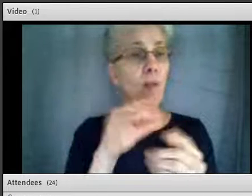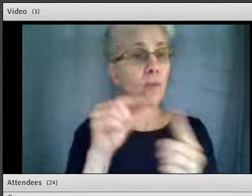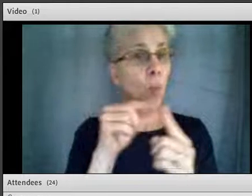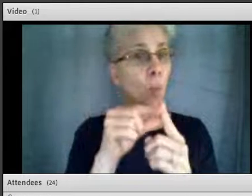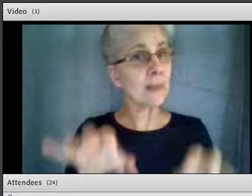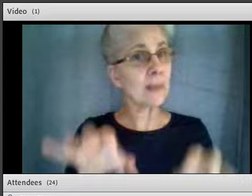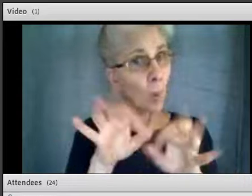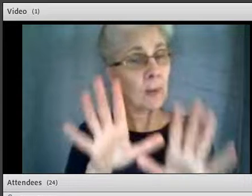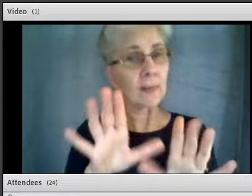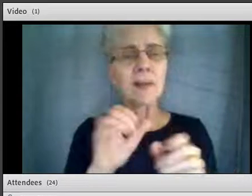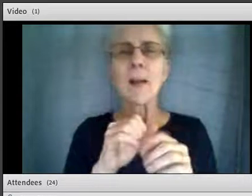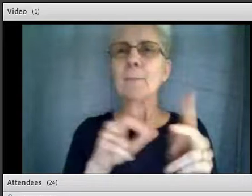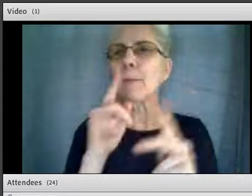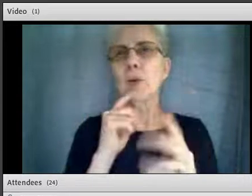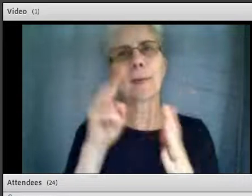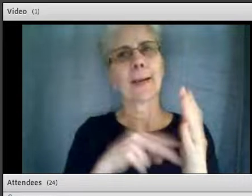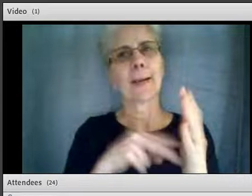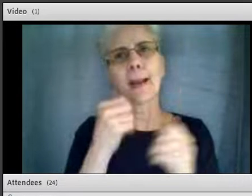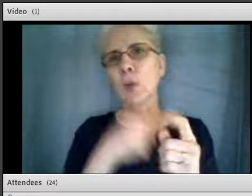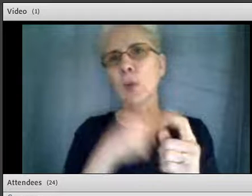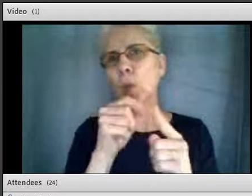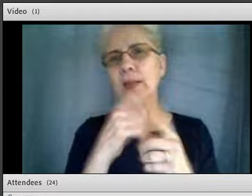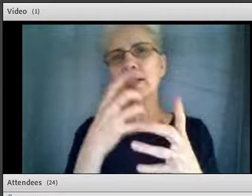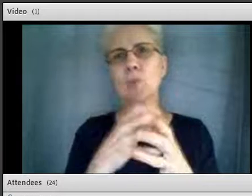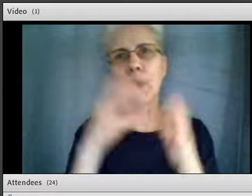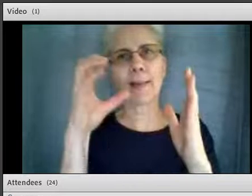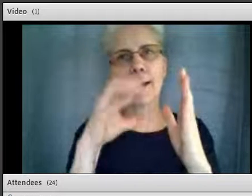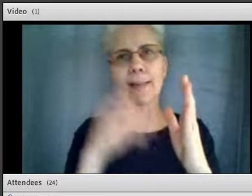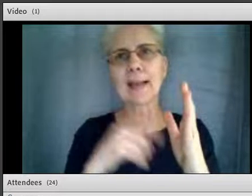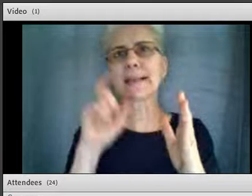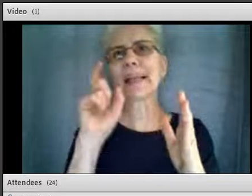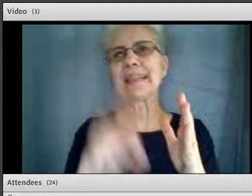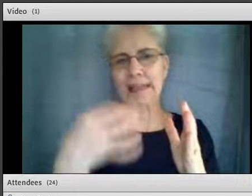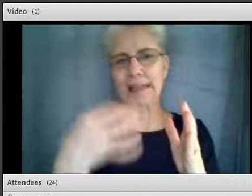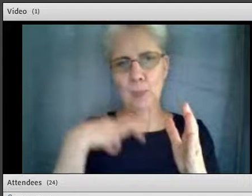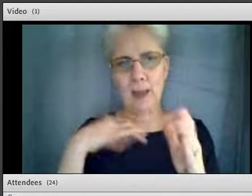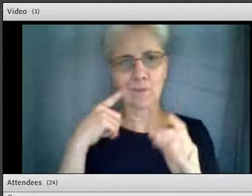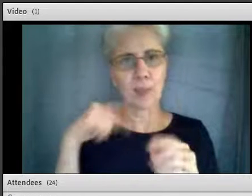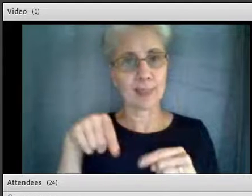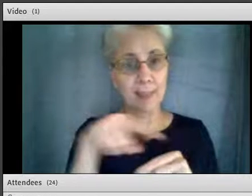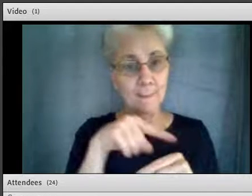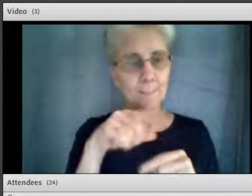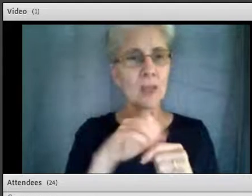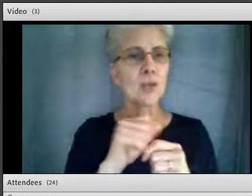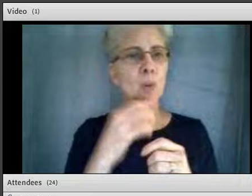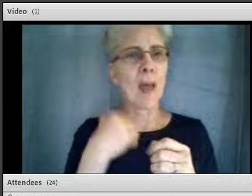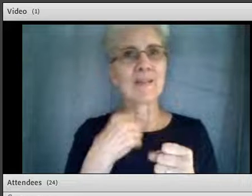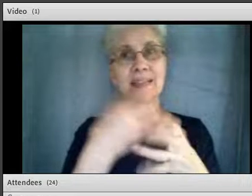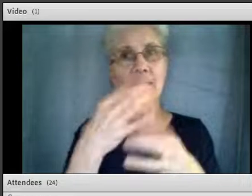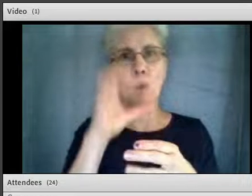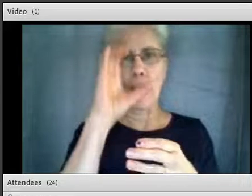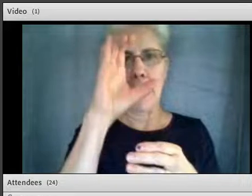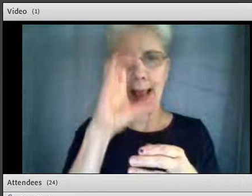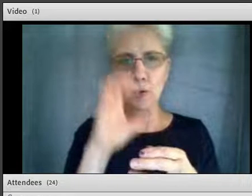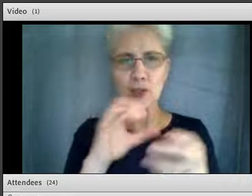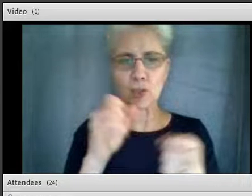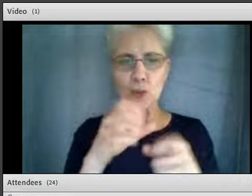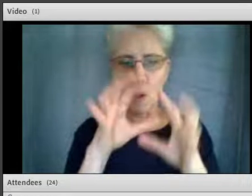word. They just want the content that they need. So having multiple headers to kind of pull people down, get them into